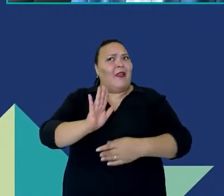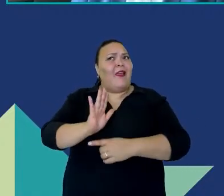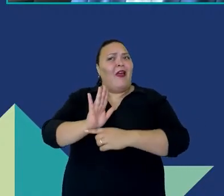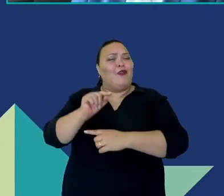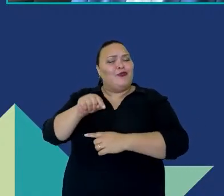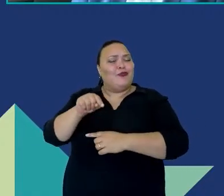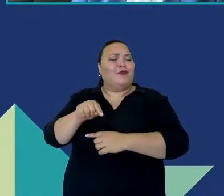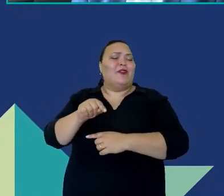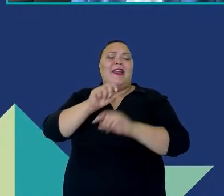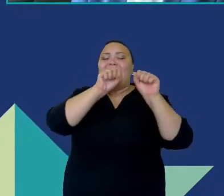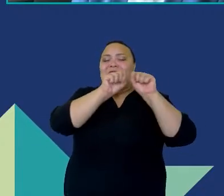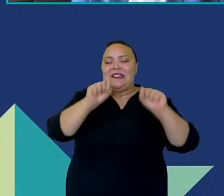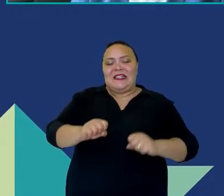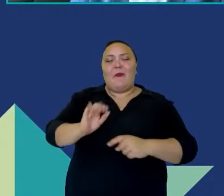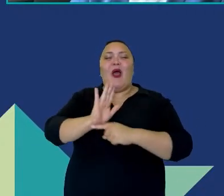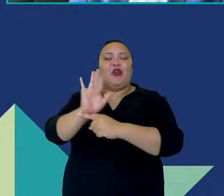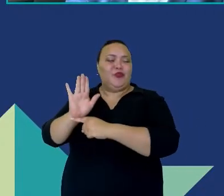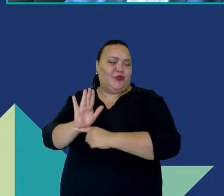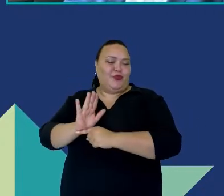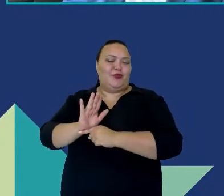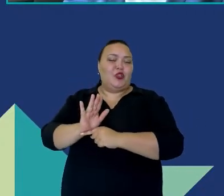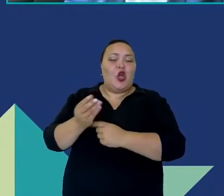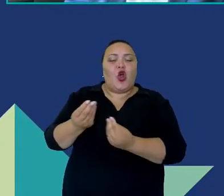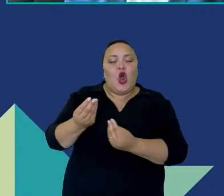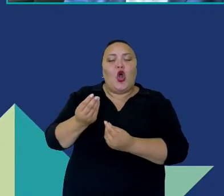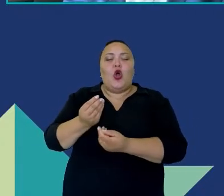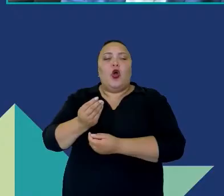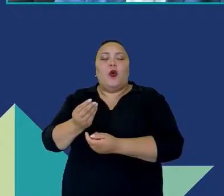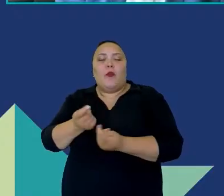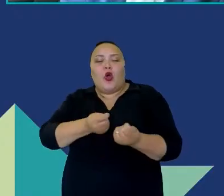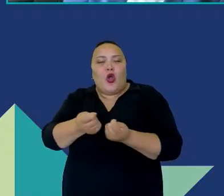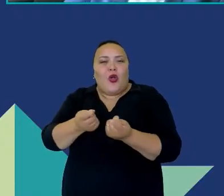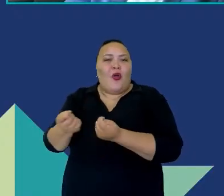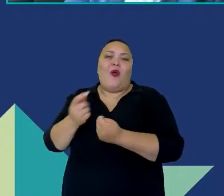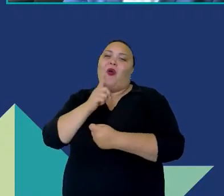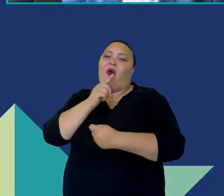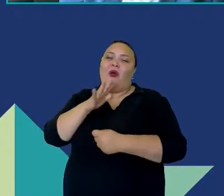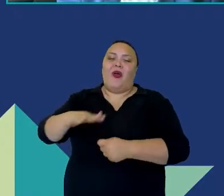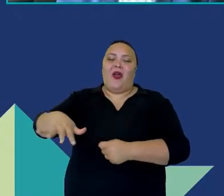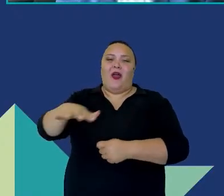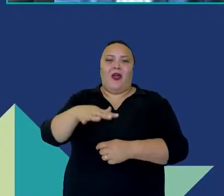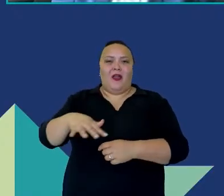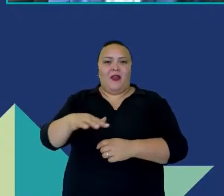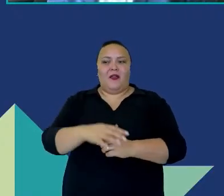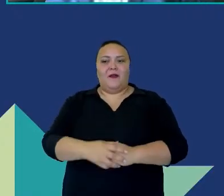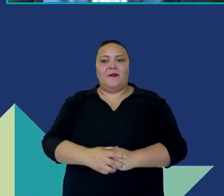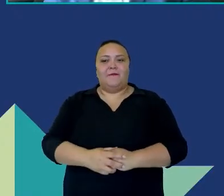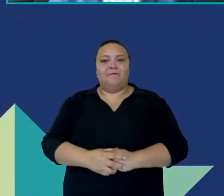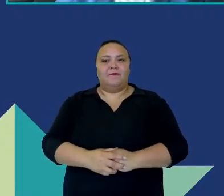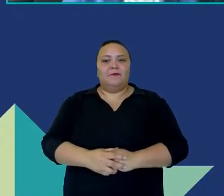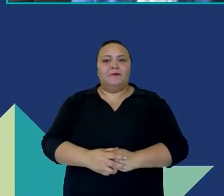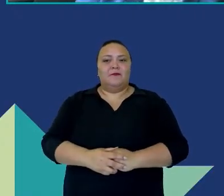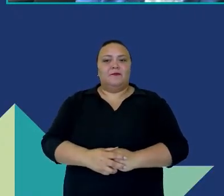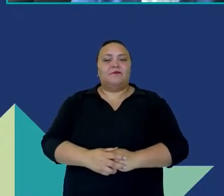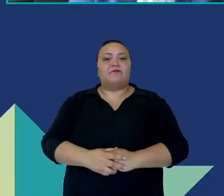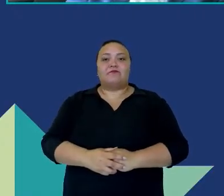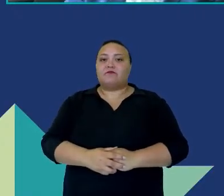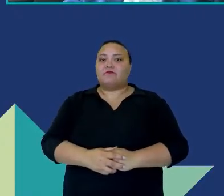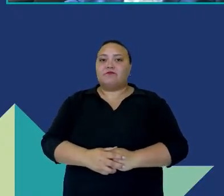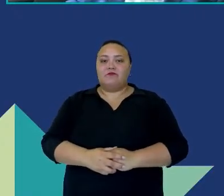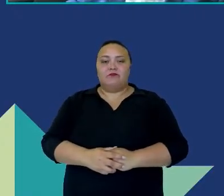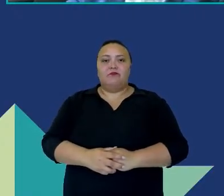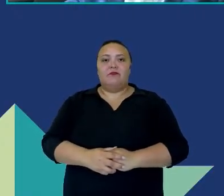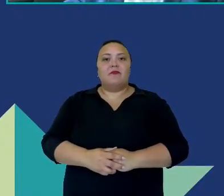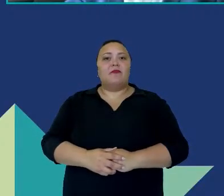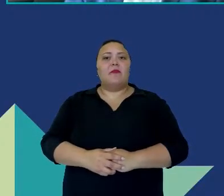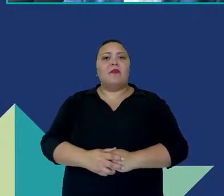management for water. This is another way of looking at the supernatant